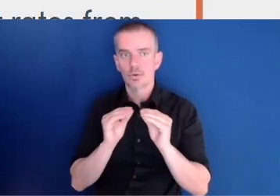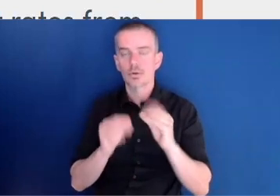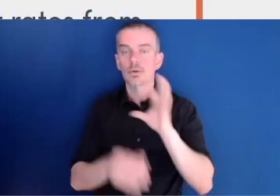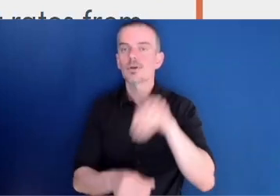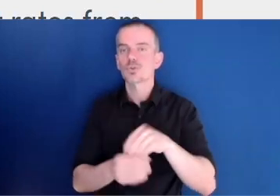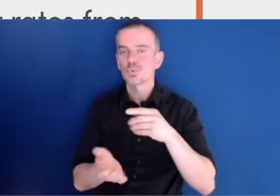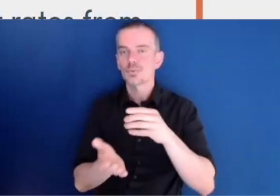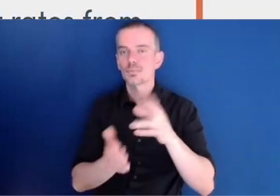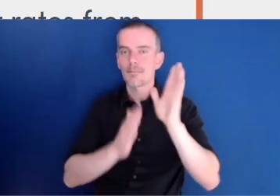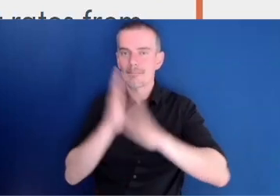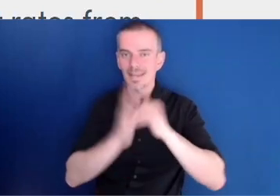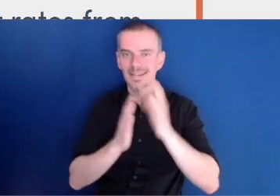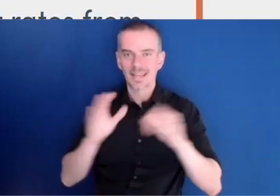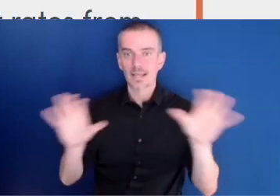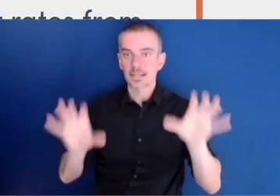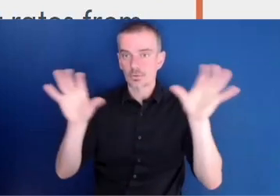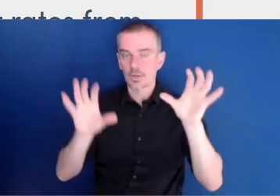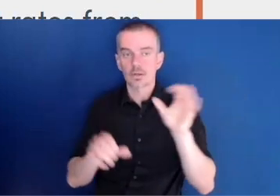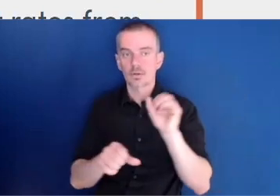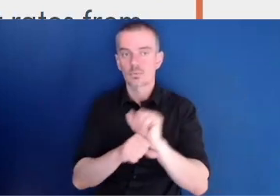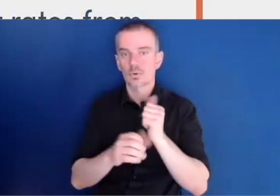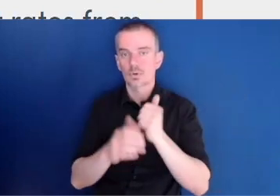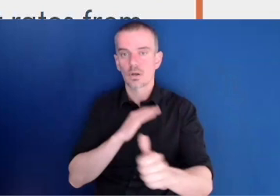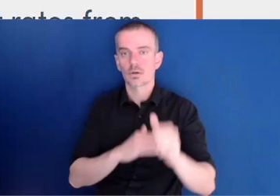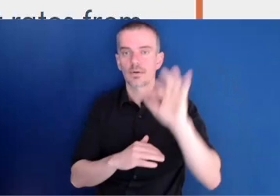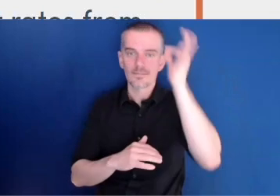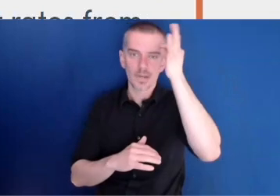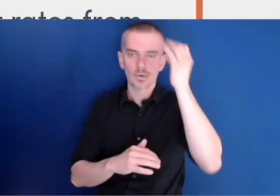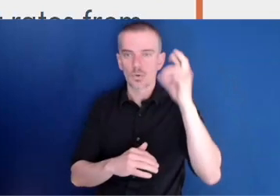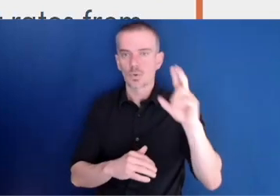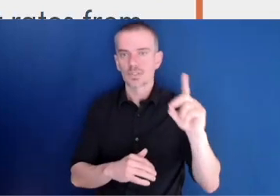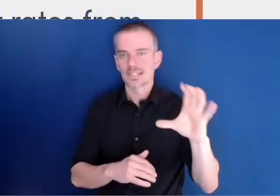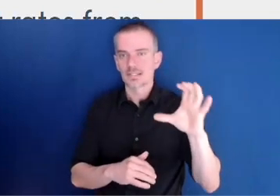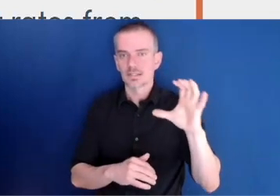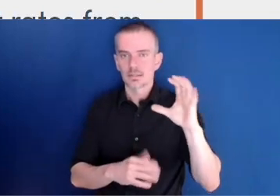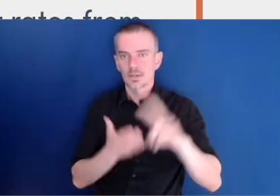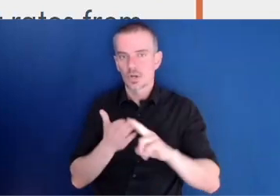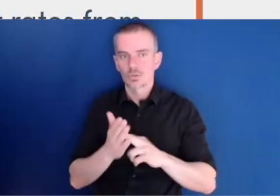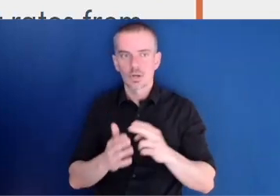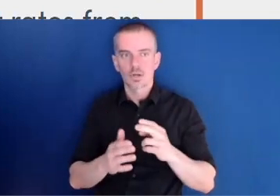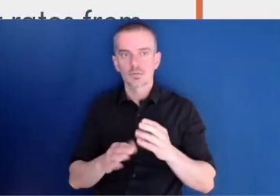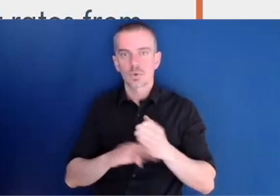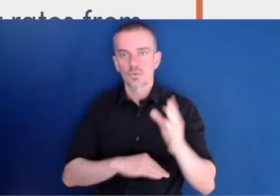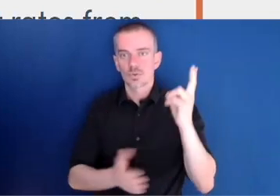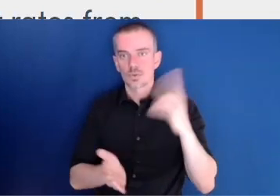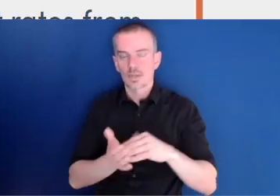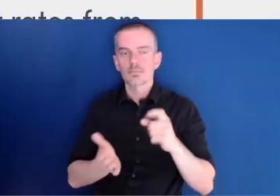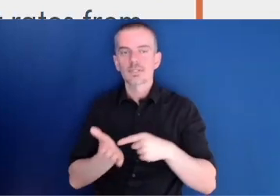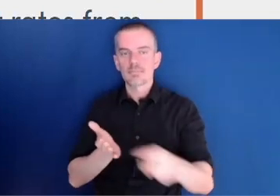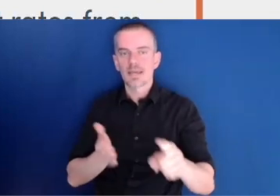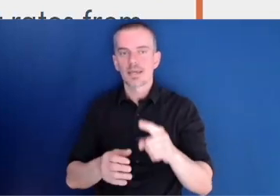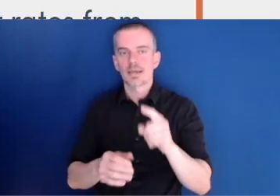and decorating work under federal or District of Columbia contracts in excess of $2,000, pay their laborers and